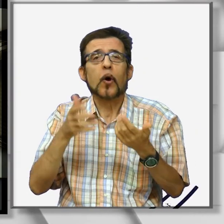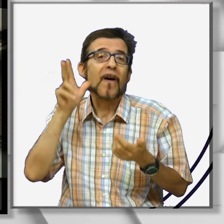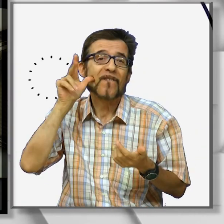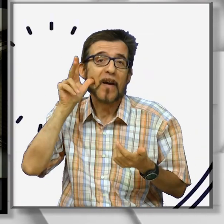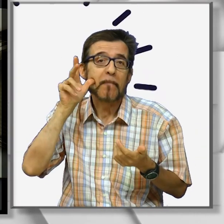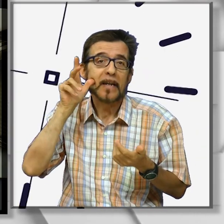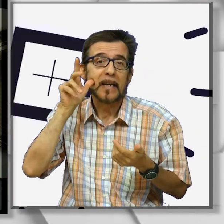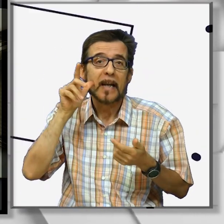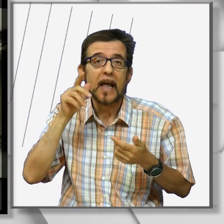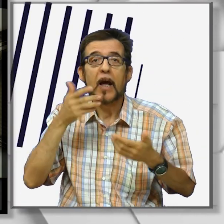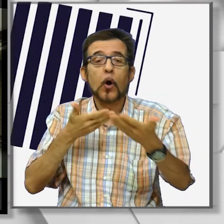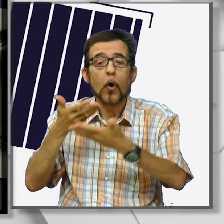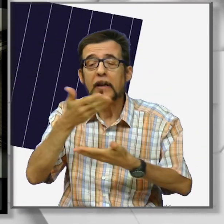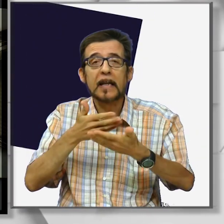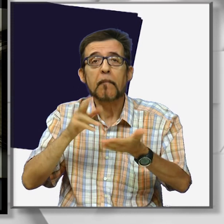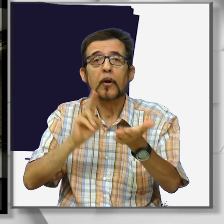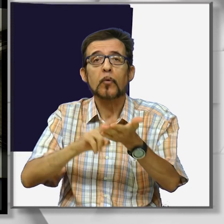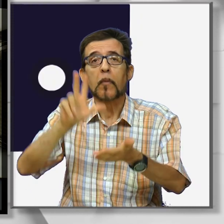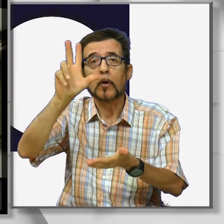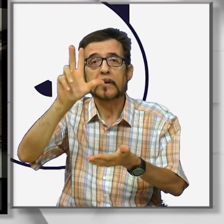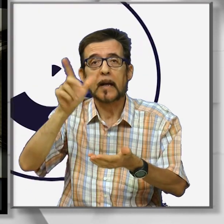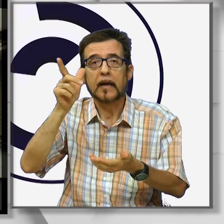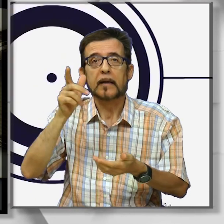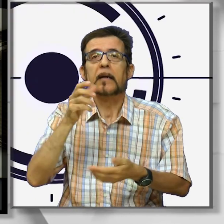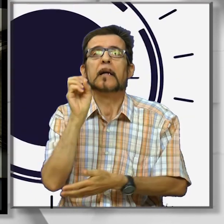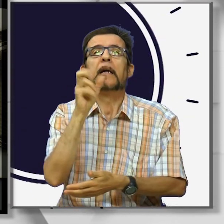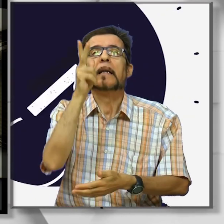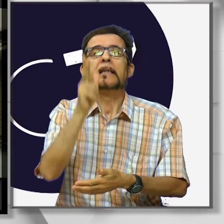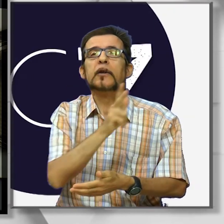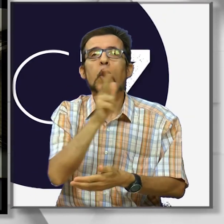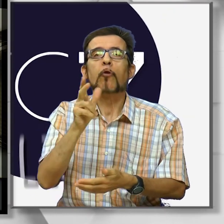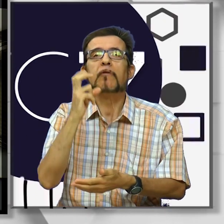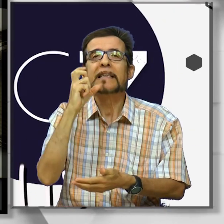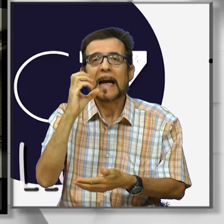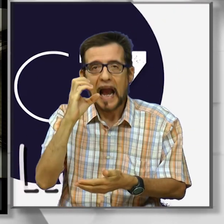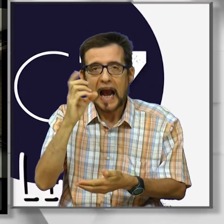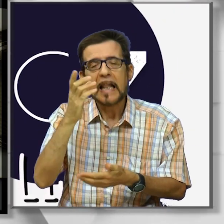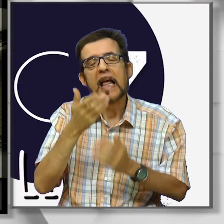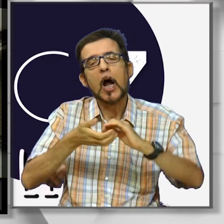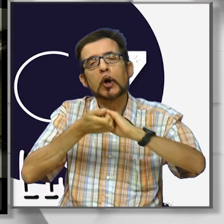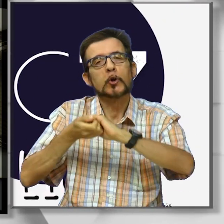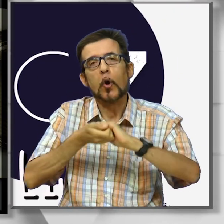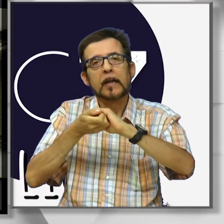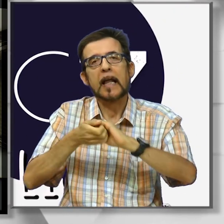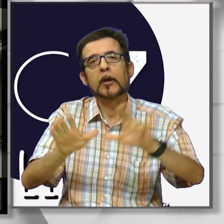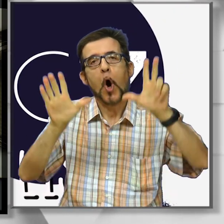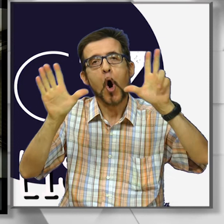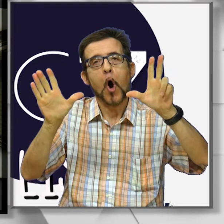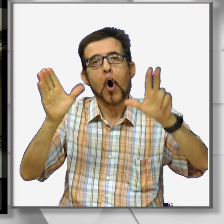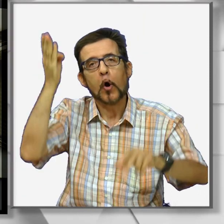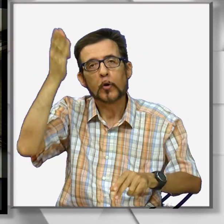coordinators 3. The Cetis of Cagliari invites the solidarity through the donation of the 8 per 1000,